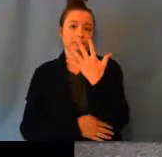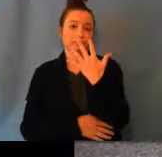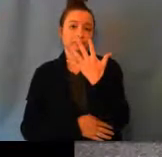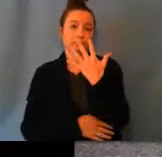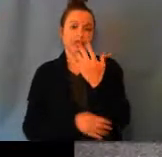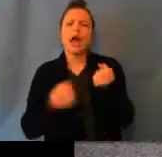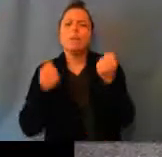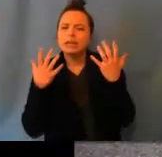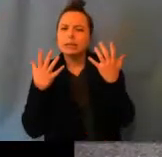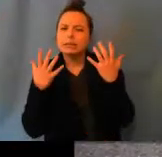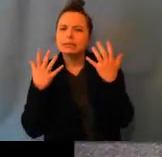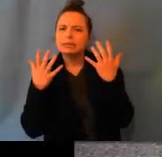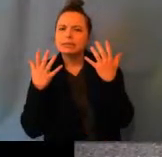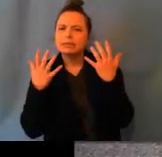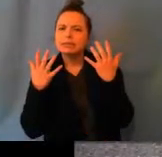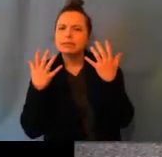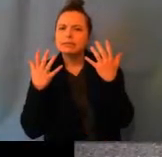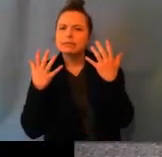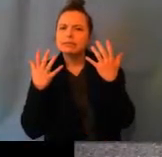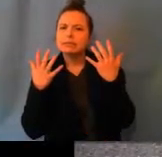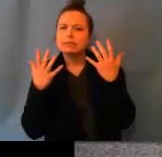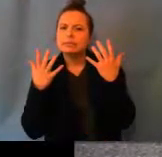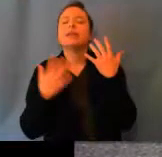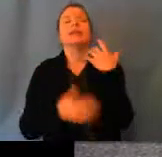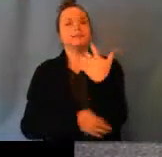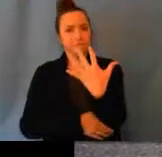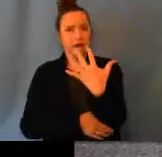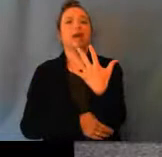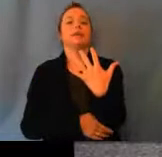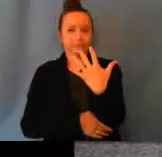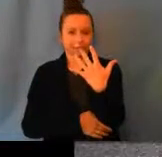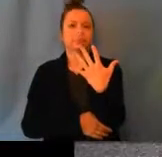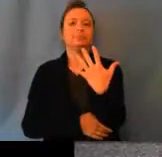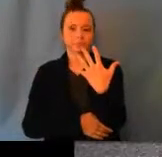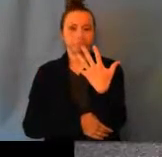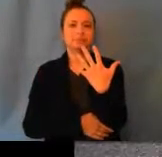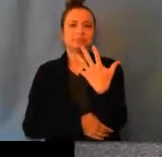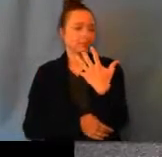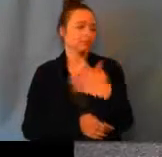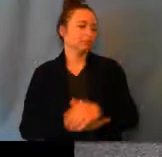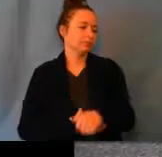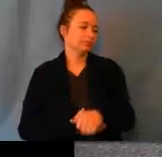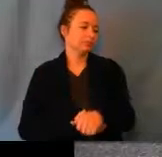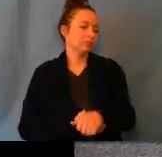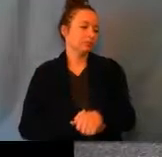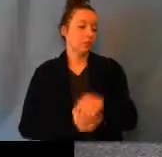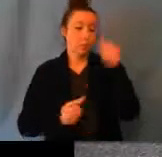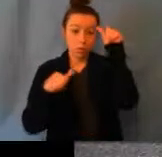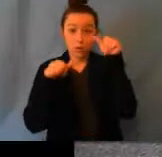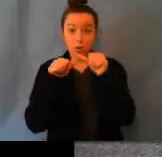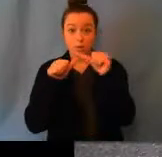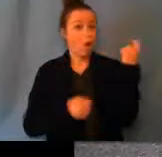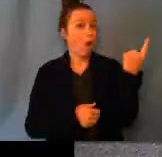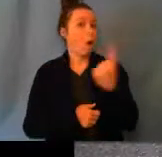many cubes long is the flag? Good. 5 cubes long. Remember, we